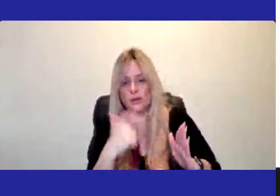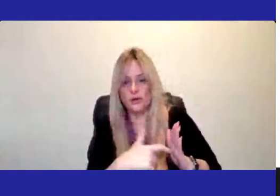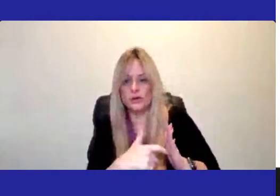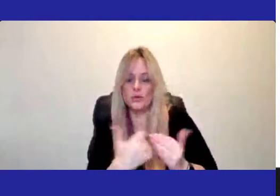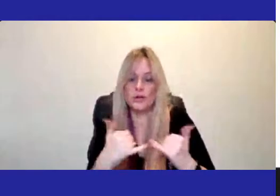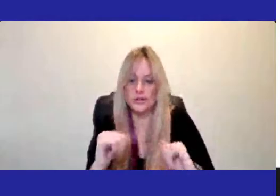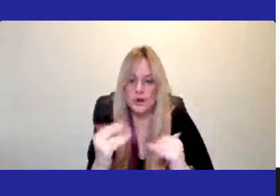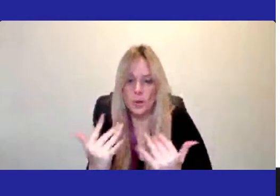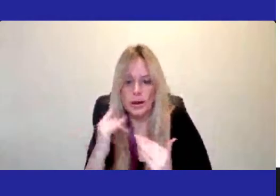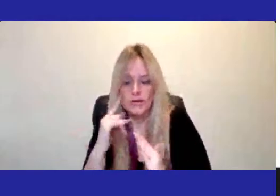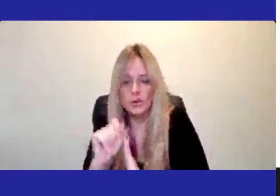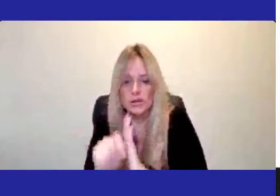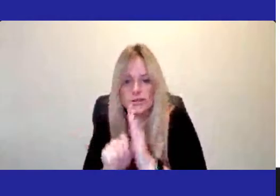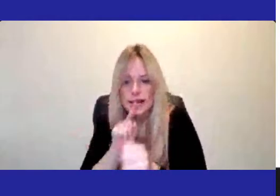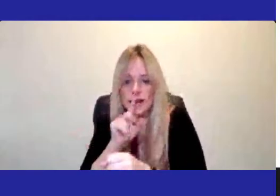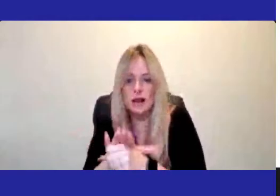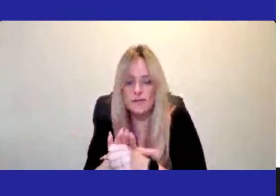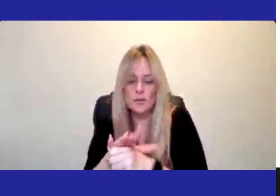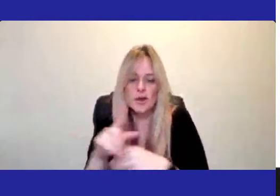state confirmation of that outcome.